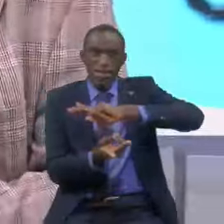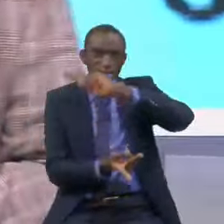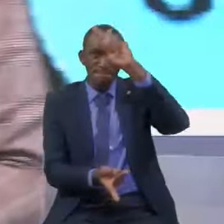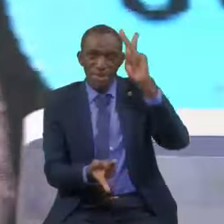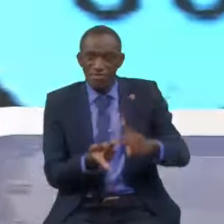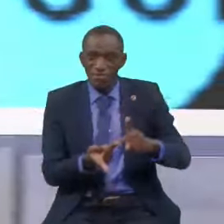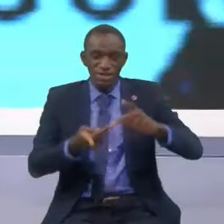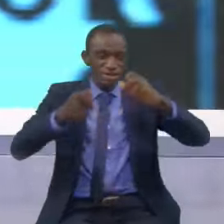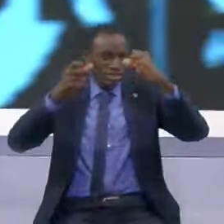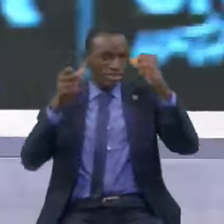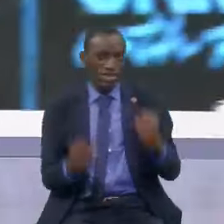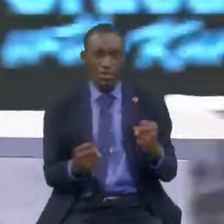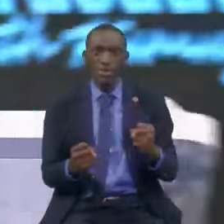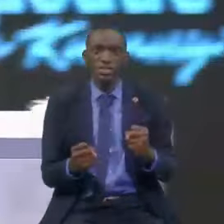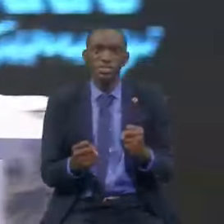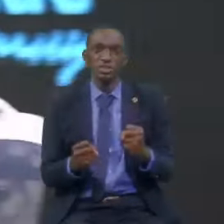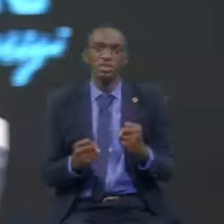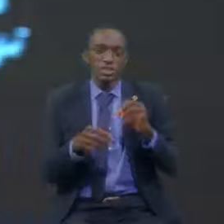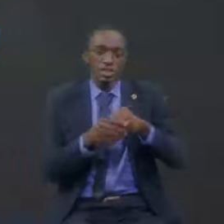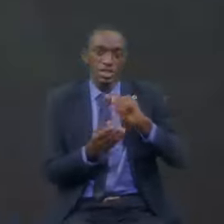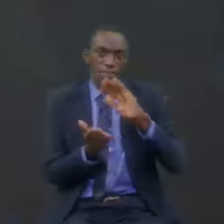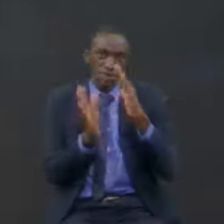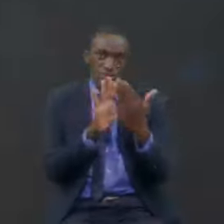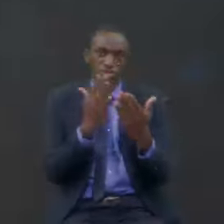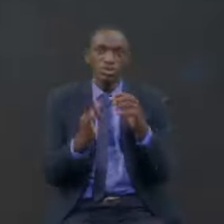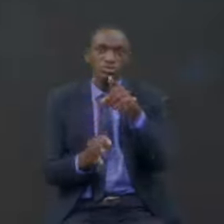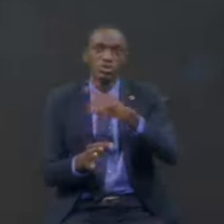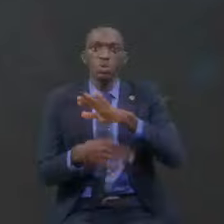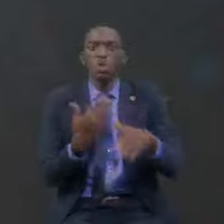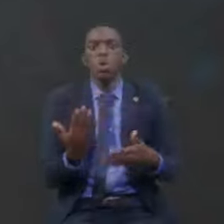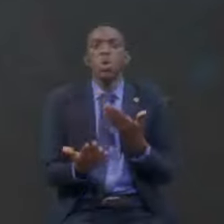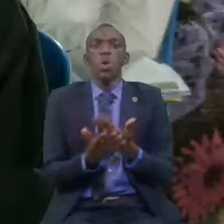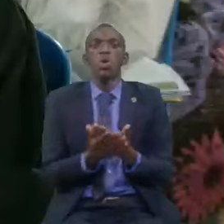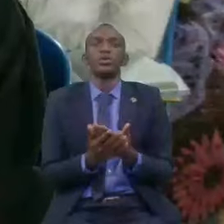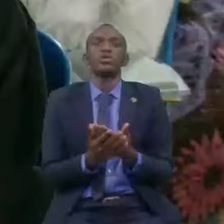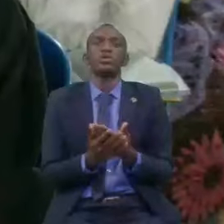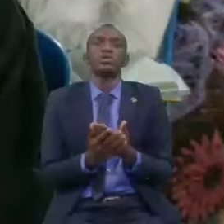the presence of you all. Tonight, you get it.